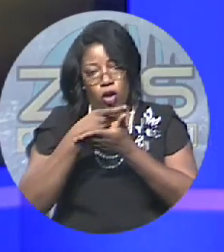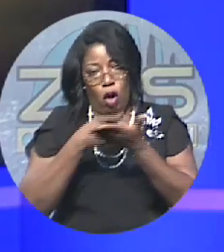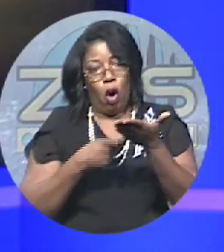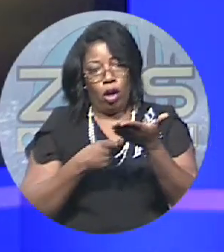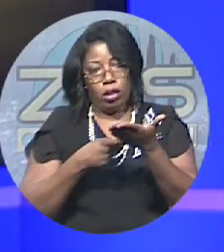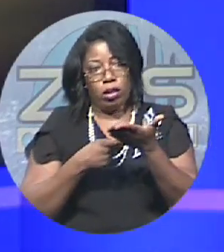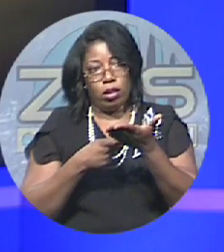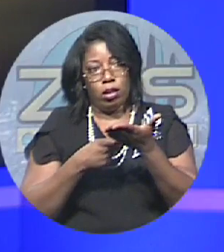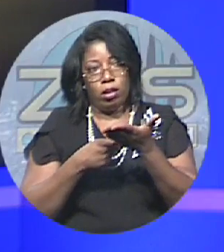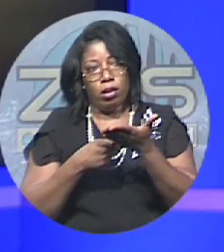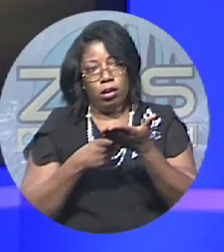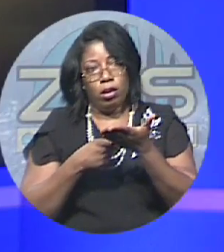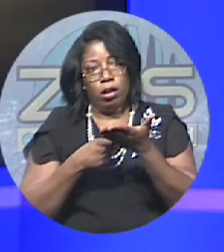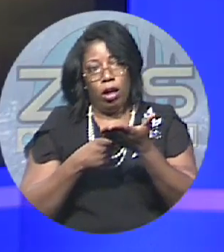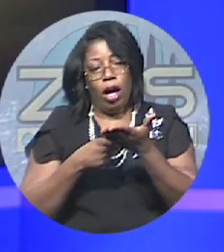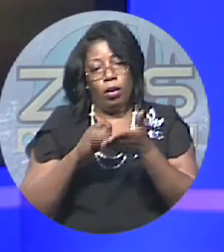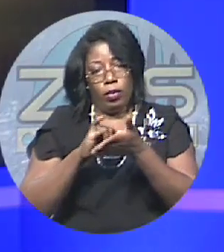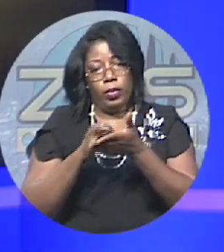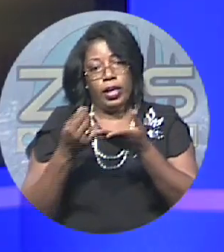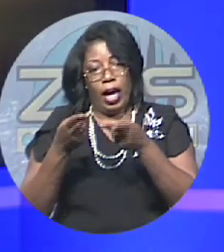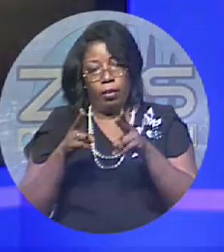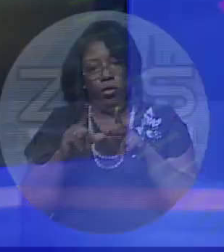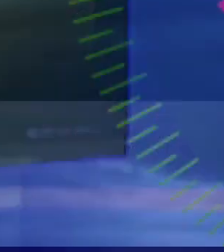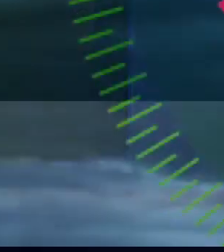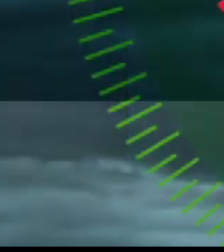by persons sailing into those islands.